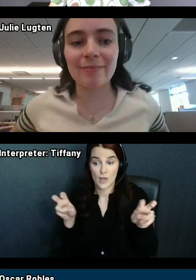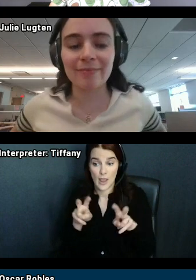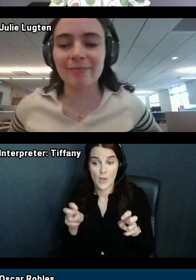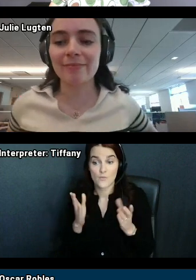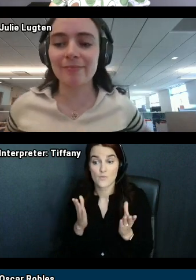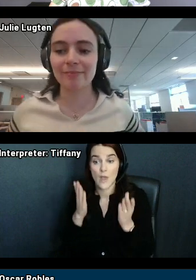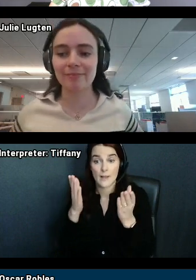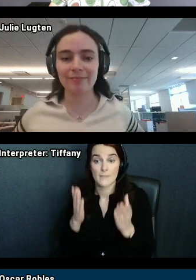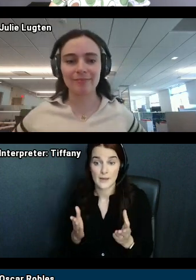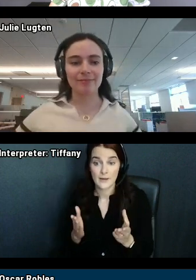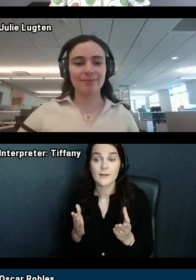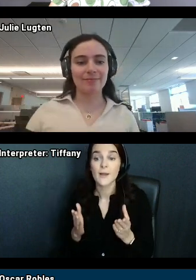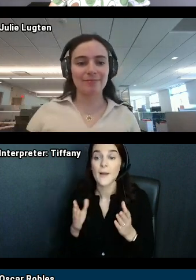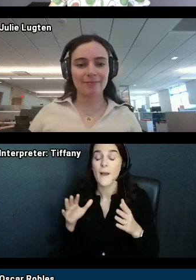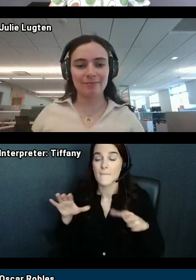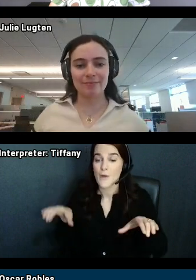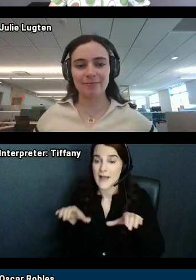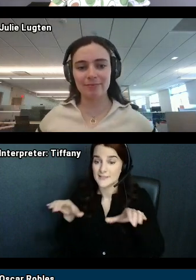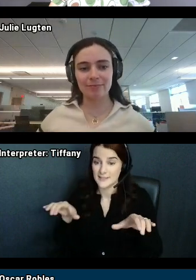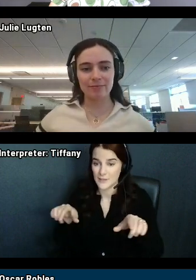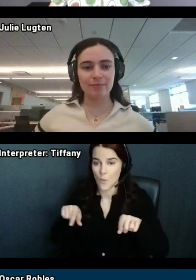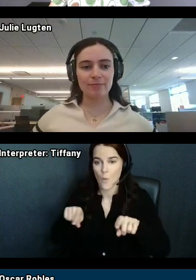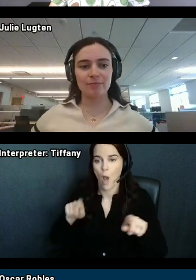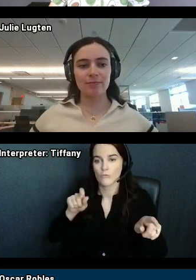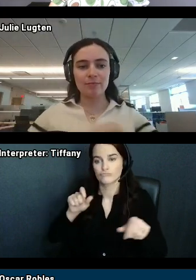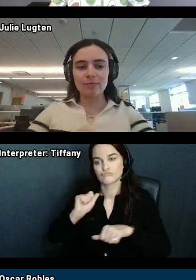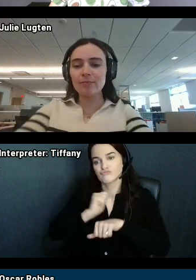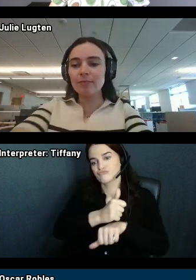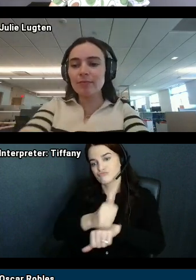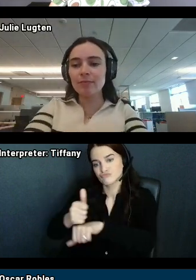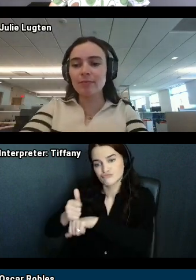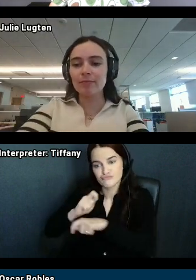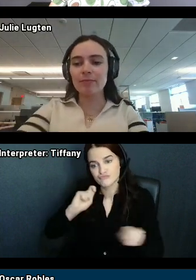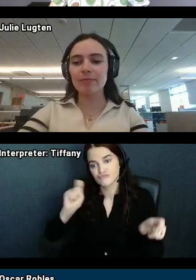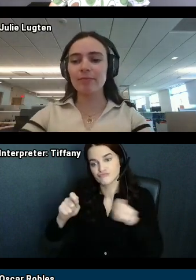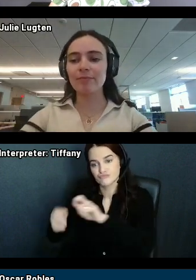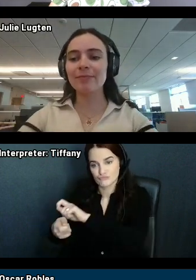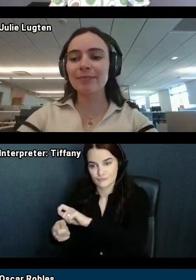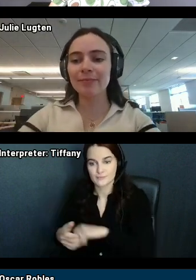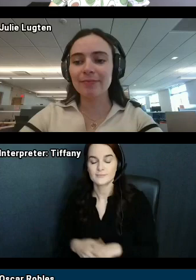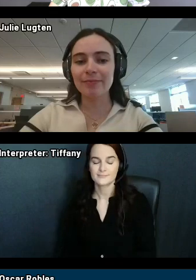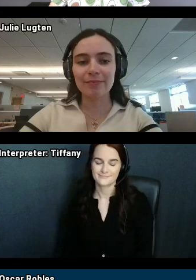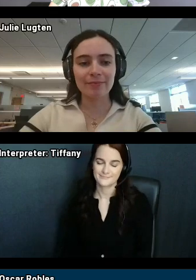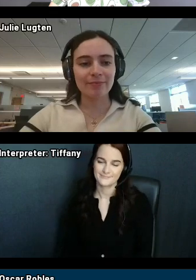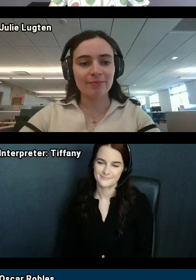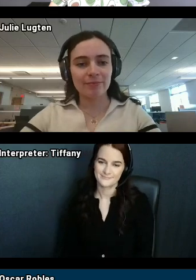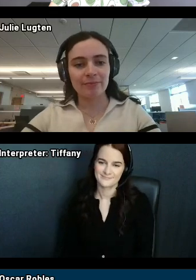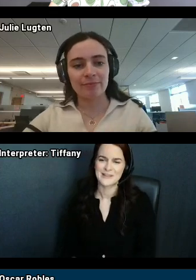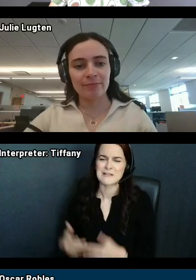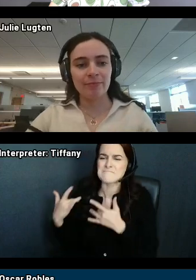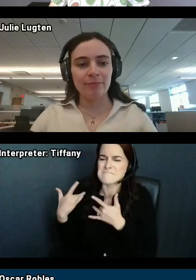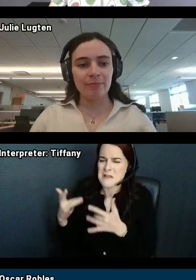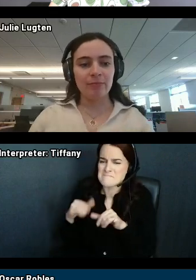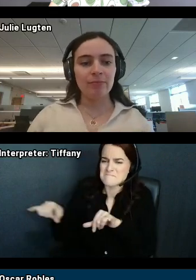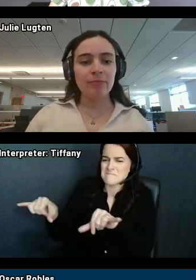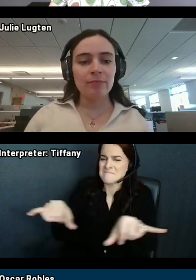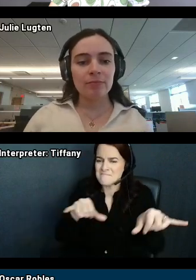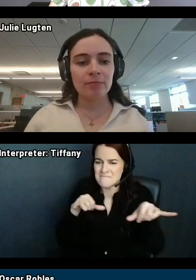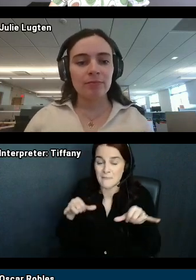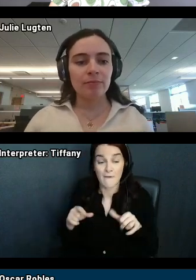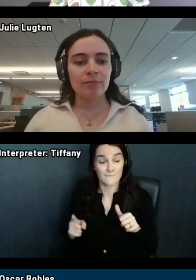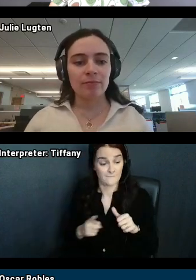you're implementing changes. So as in most things, one of the first steps is to have a